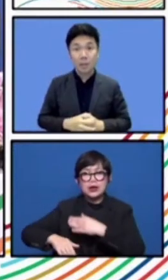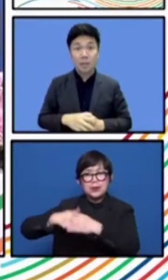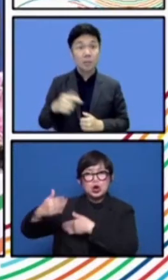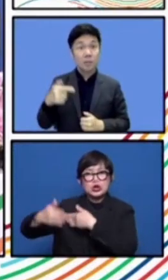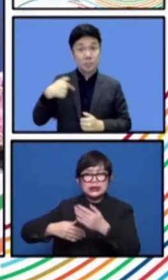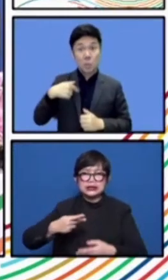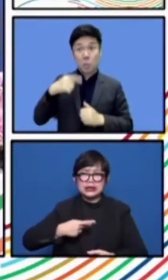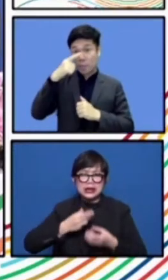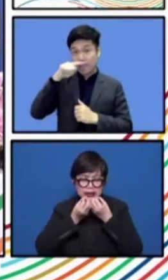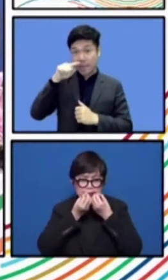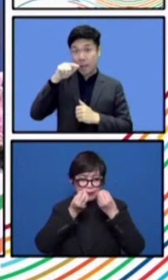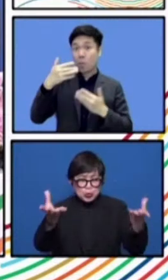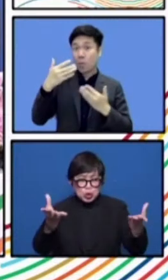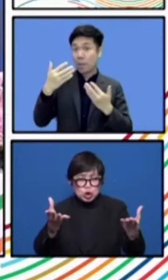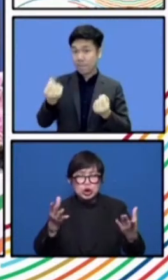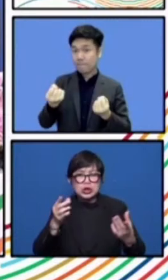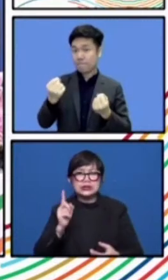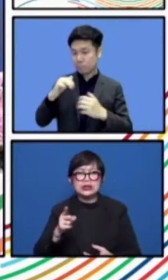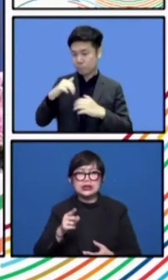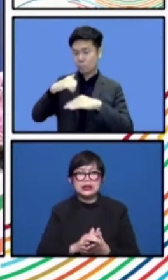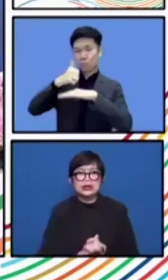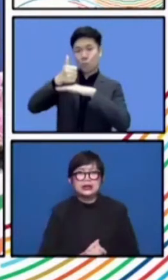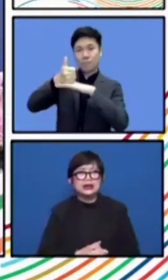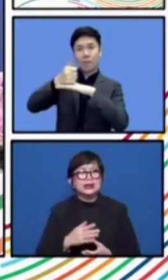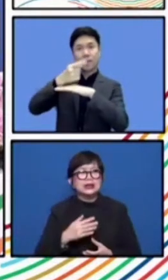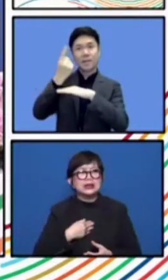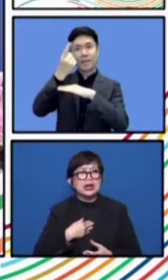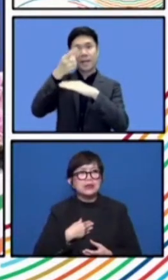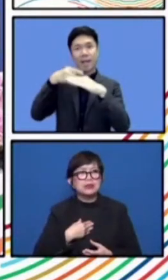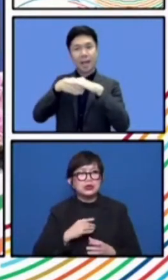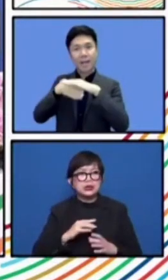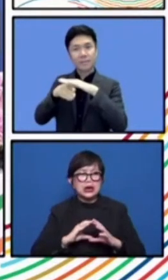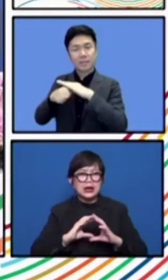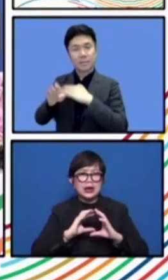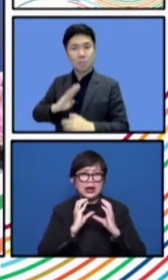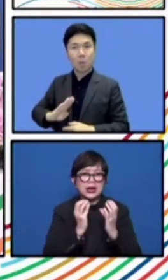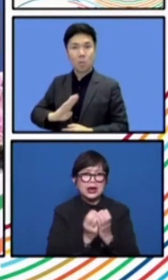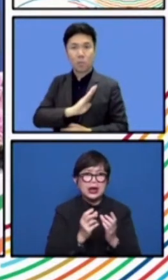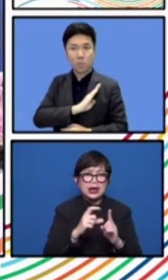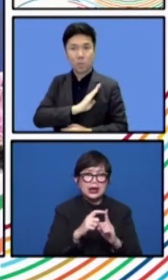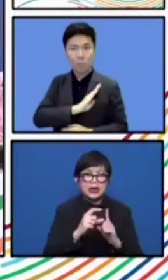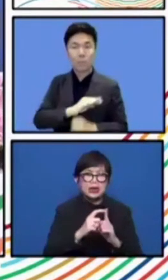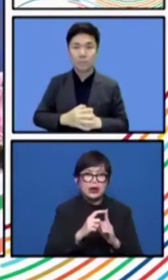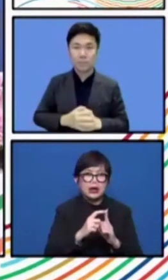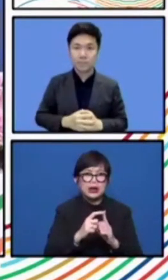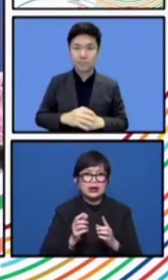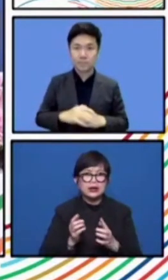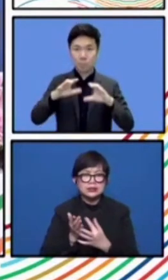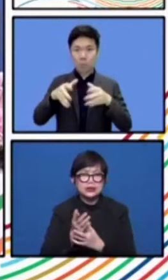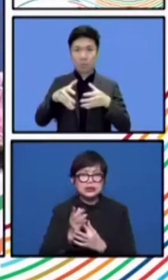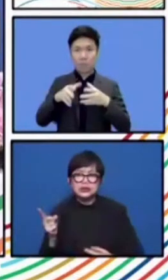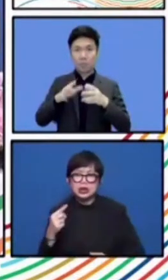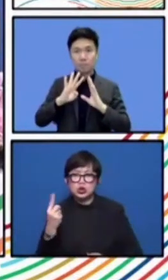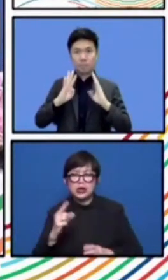accessibility superboard working with cross Ministry sector